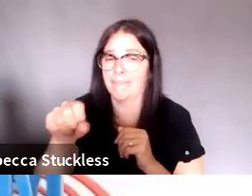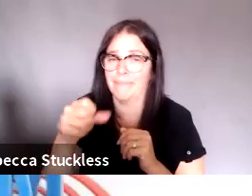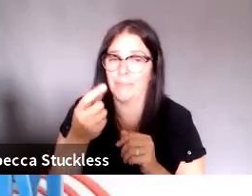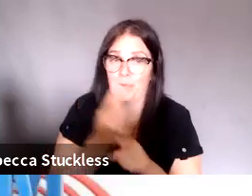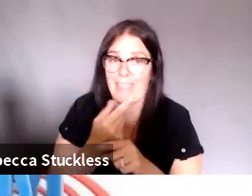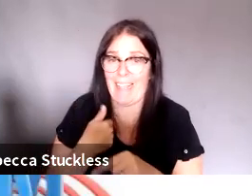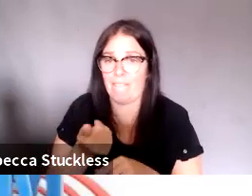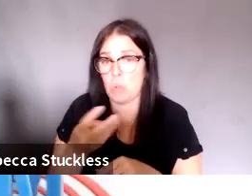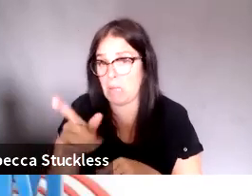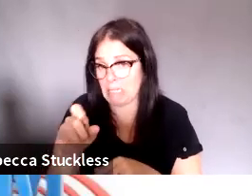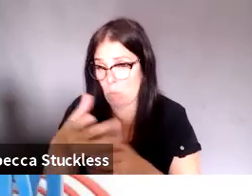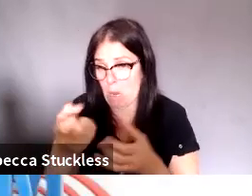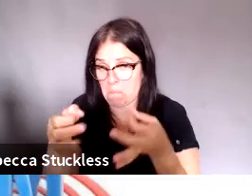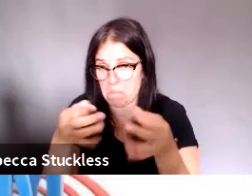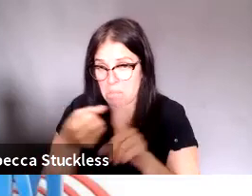on what you're referring to.